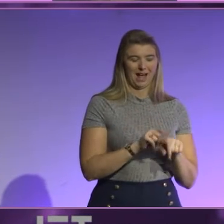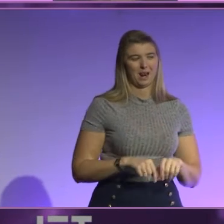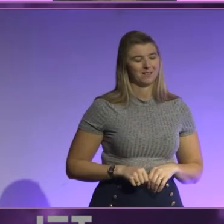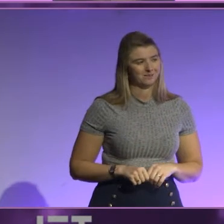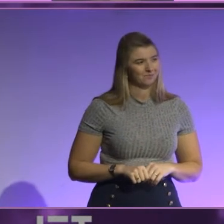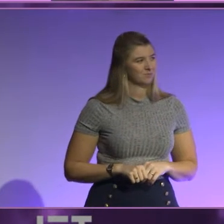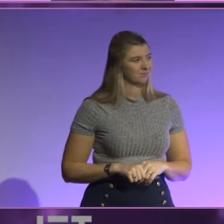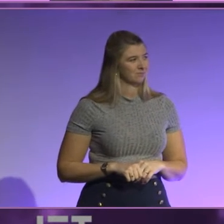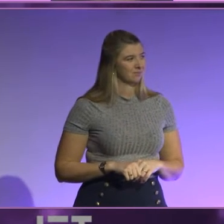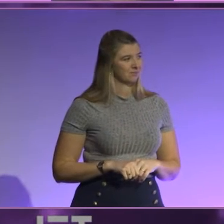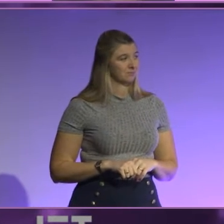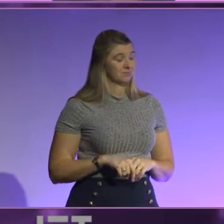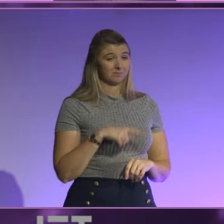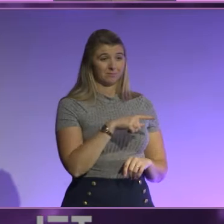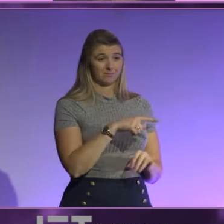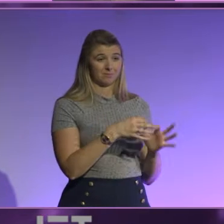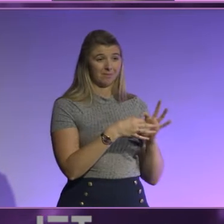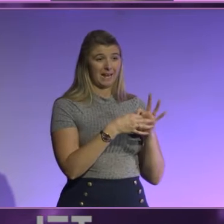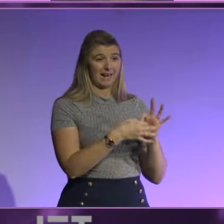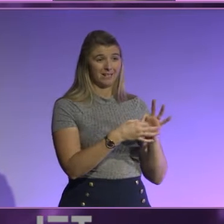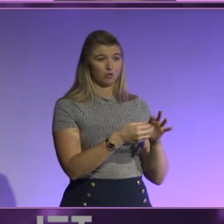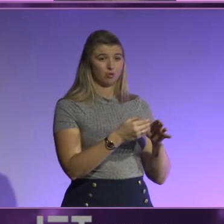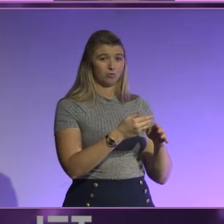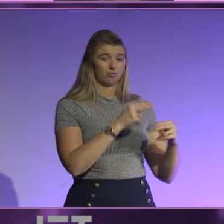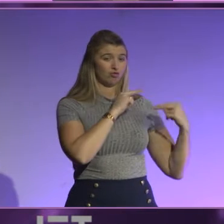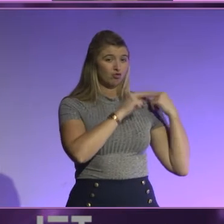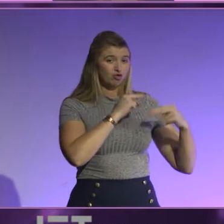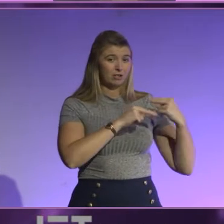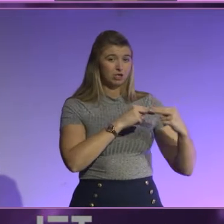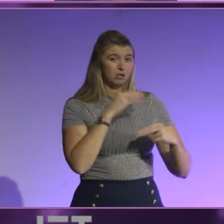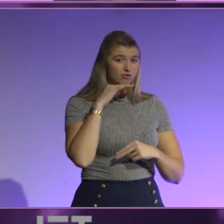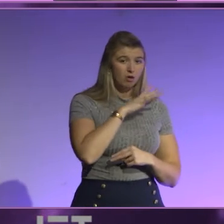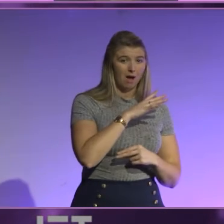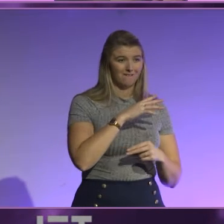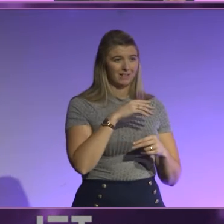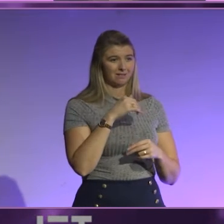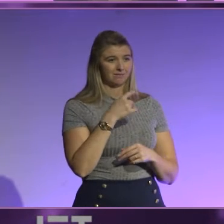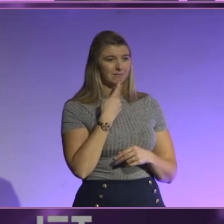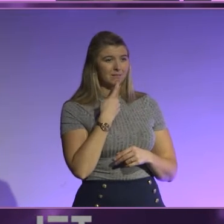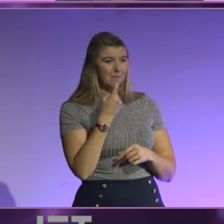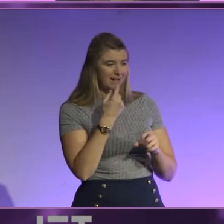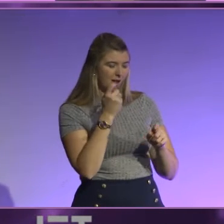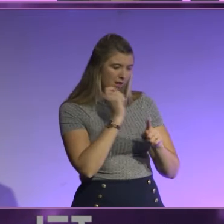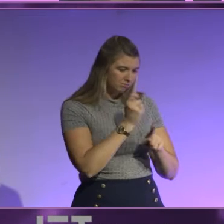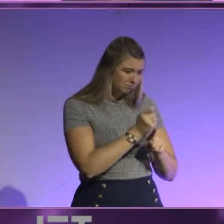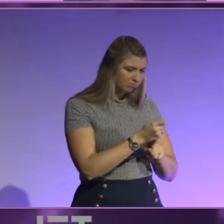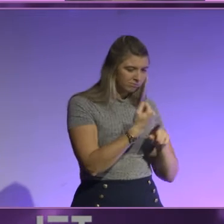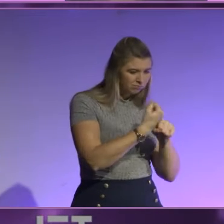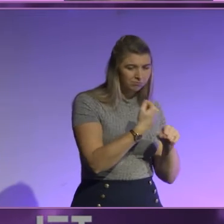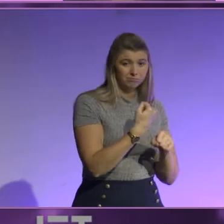And it's got nothing whatsoever to do with traditional drafting or traditional metal bashing. It's a complete change.